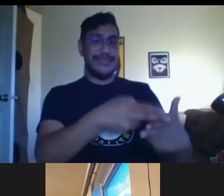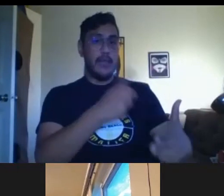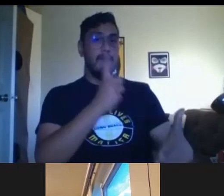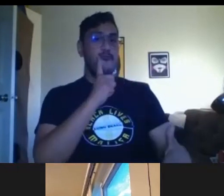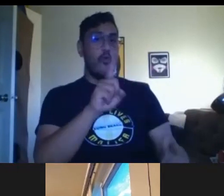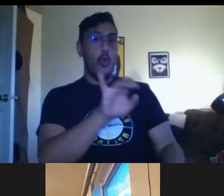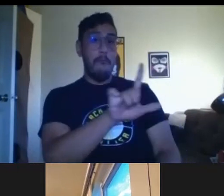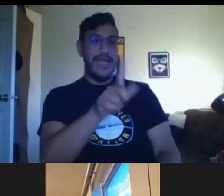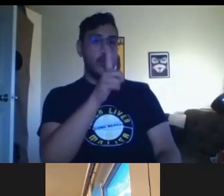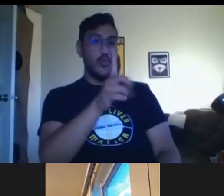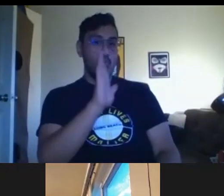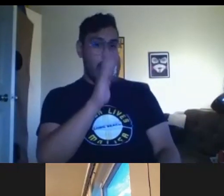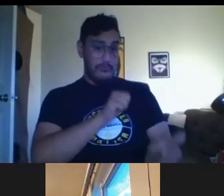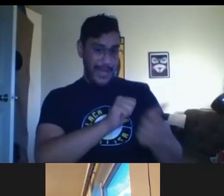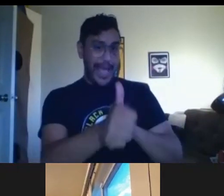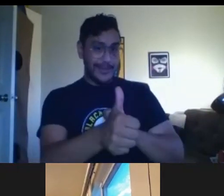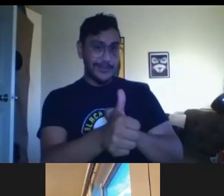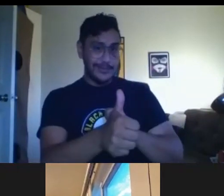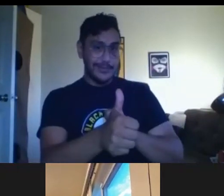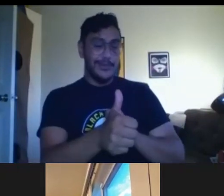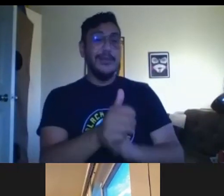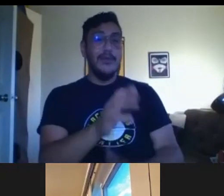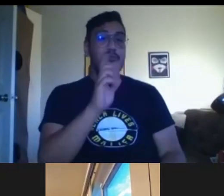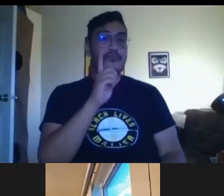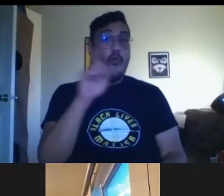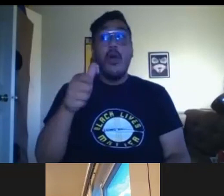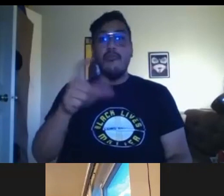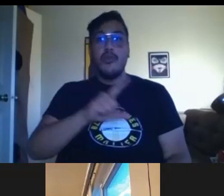no other cops that have murdered or killed anyone